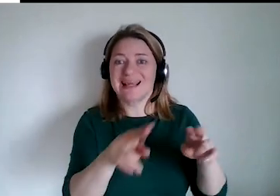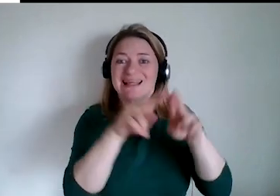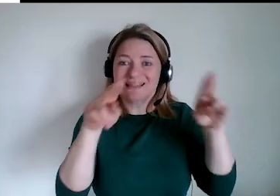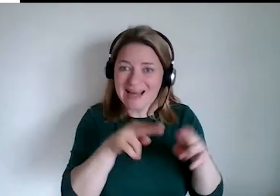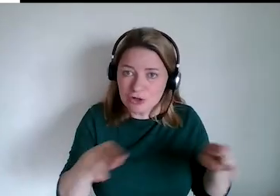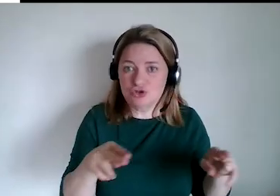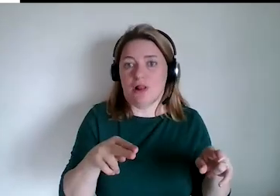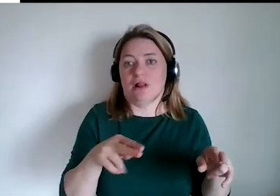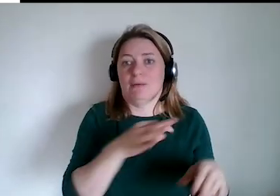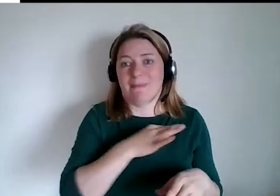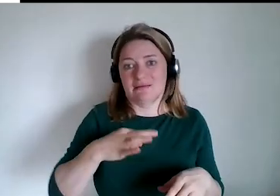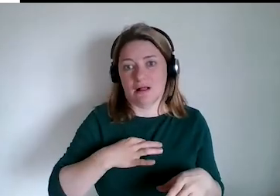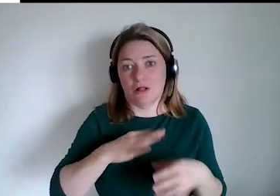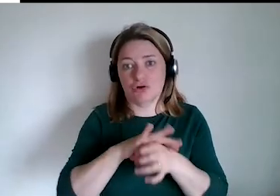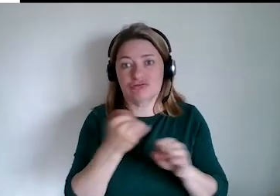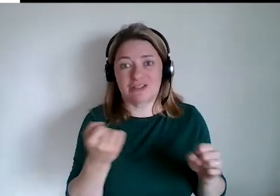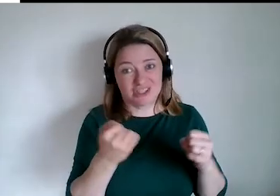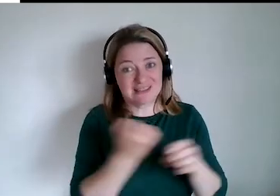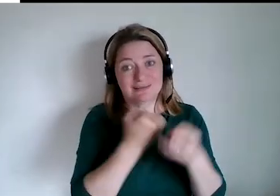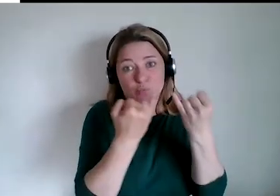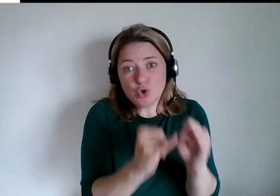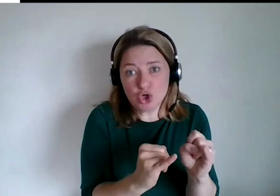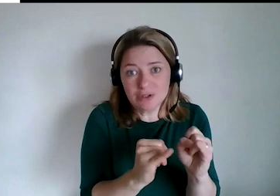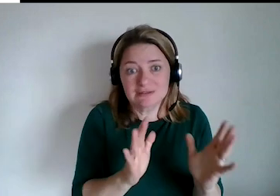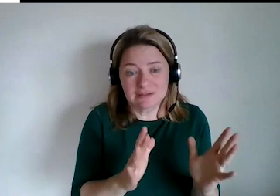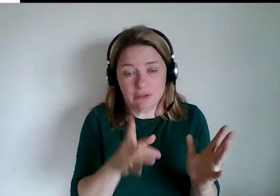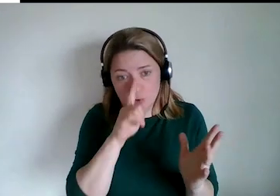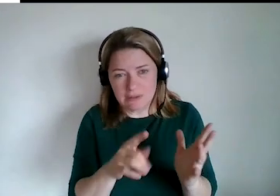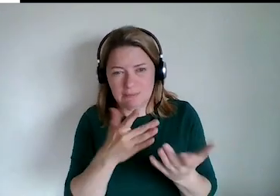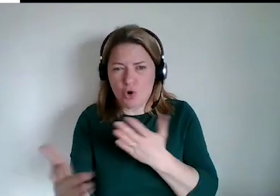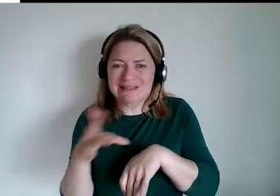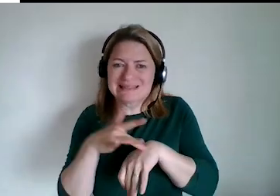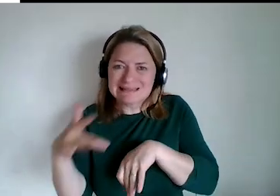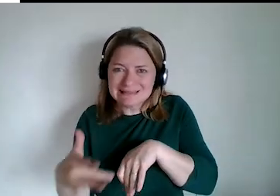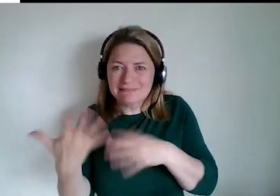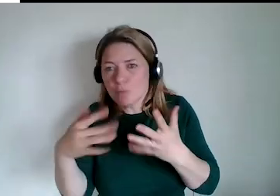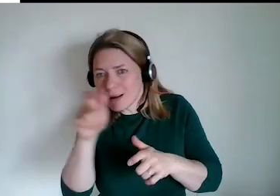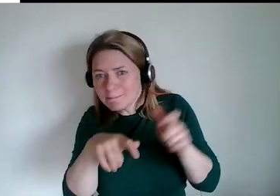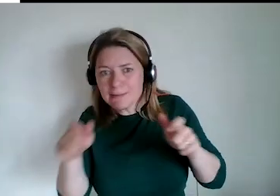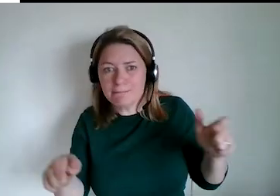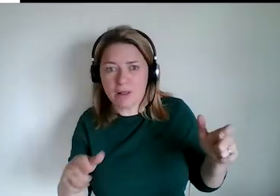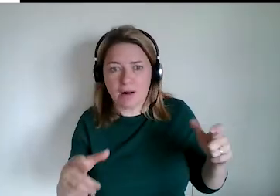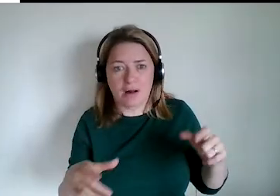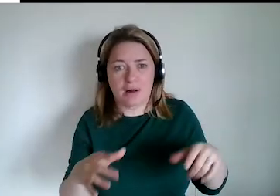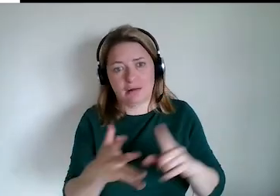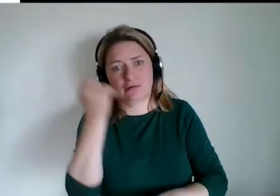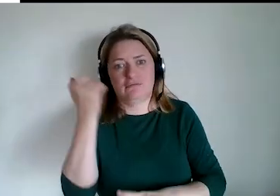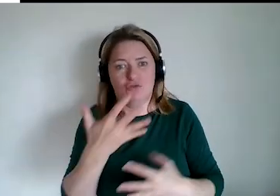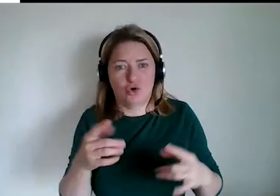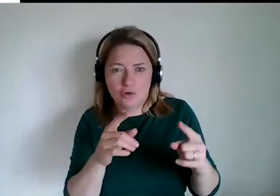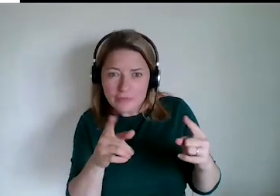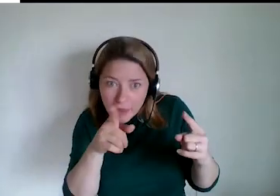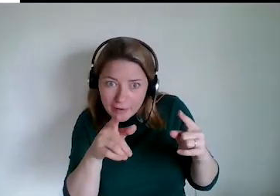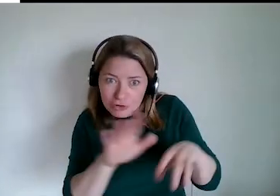medical graduates did a lot worse. It was very sensitive to where people qualified from. So you can see that little green TIE fighter right at the top, very Star Wars